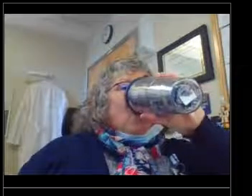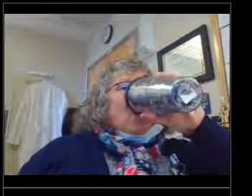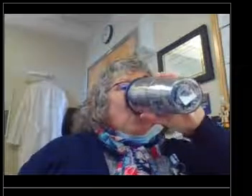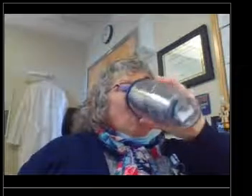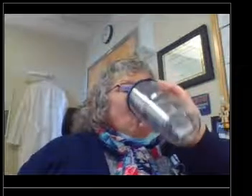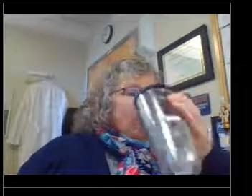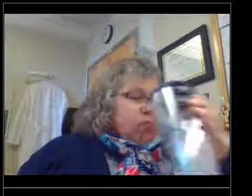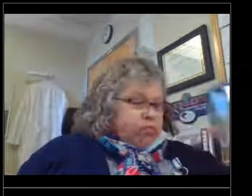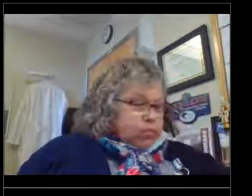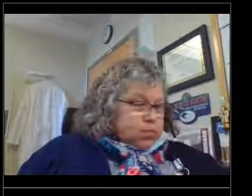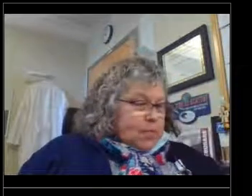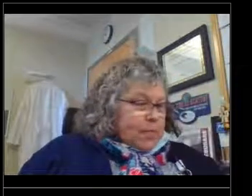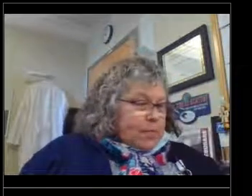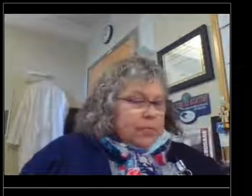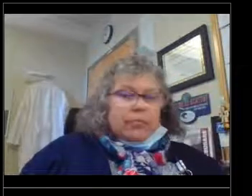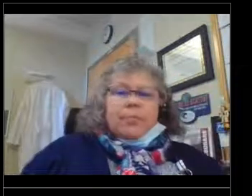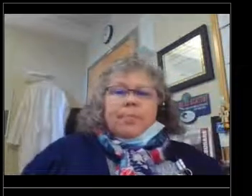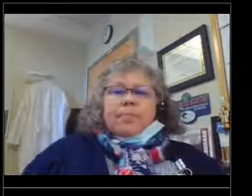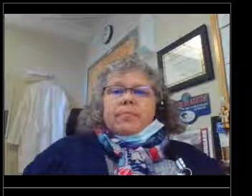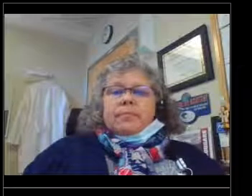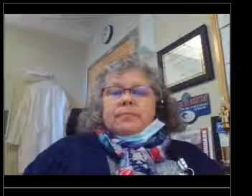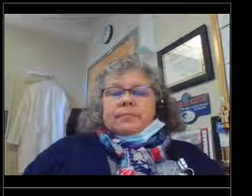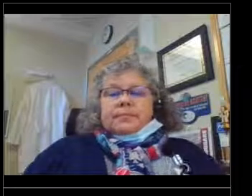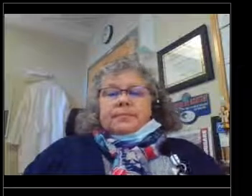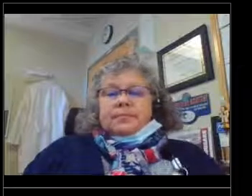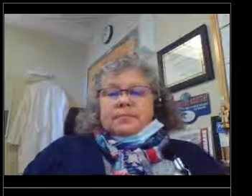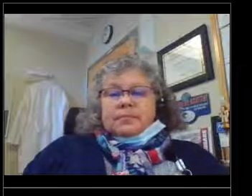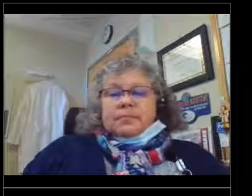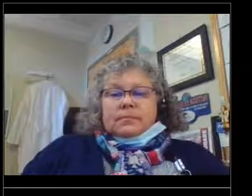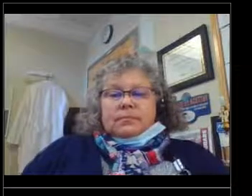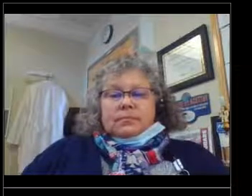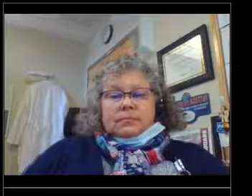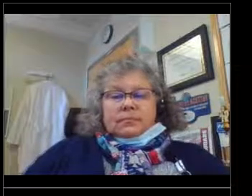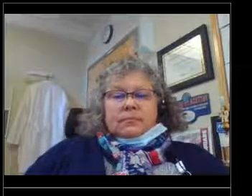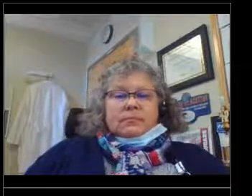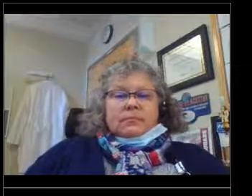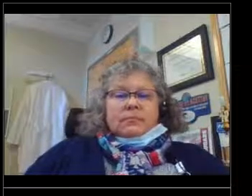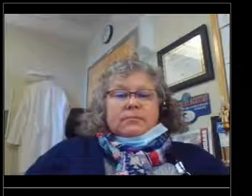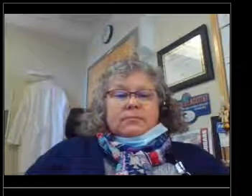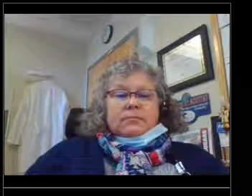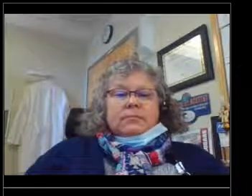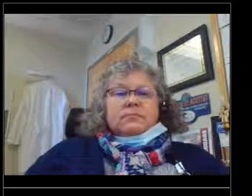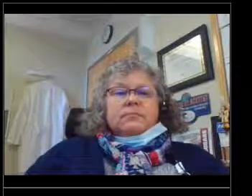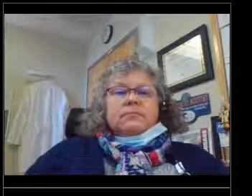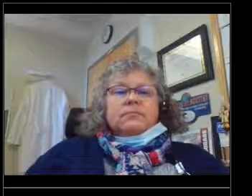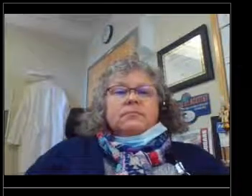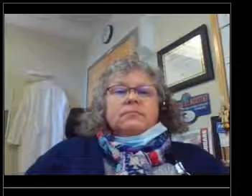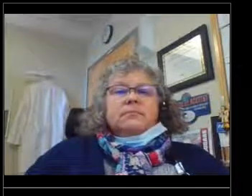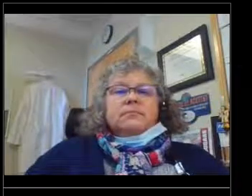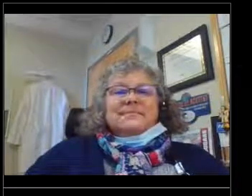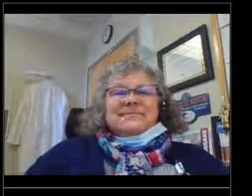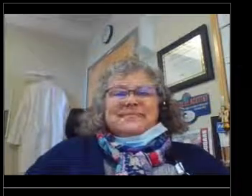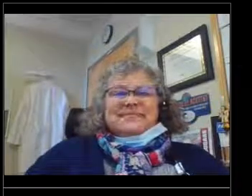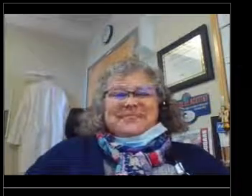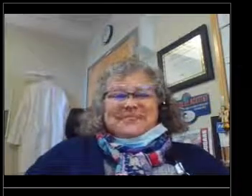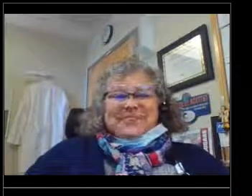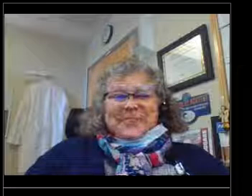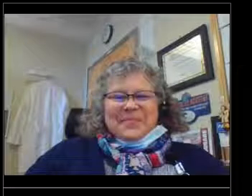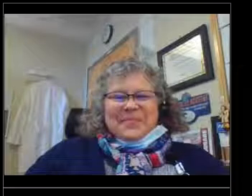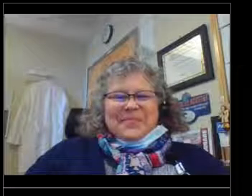they are your little lump of clay that you get to mold into thinking about patient care, very similar to how you think about patient